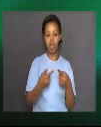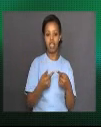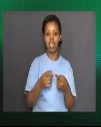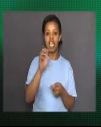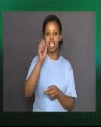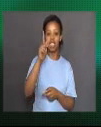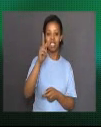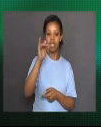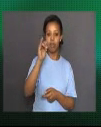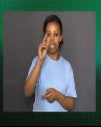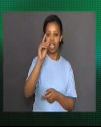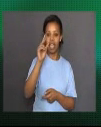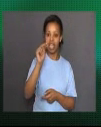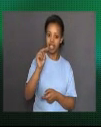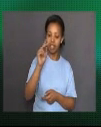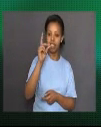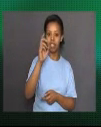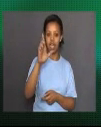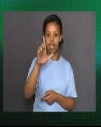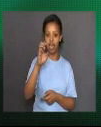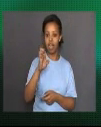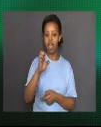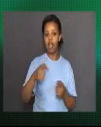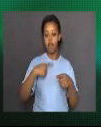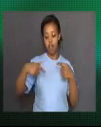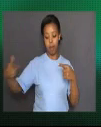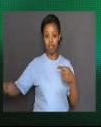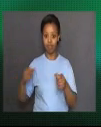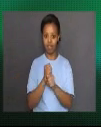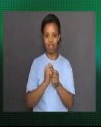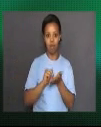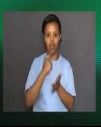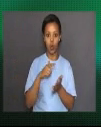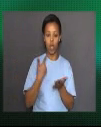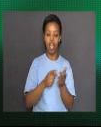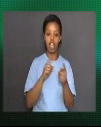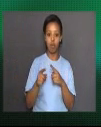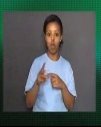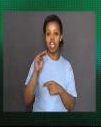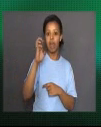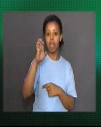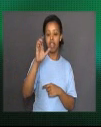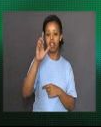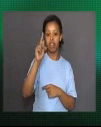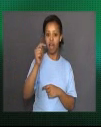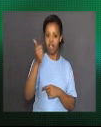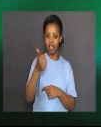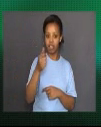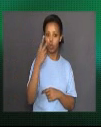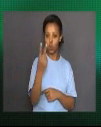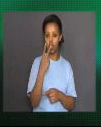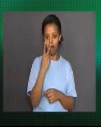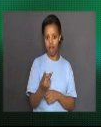fibers. This is followed by metaphase 2. The centromeres